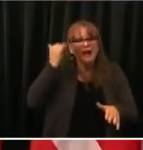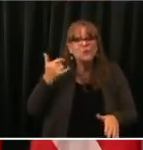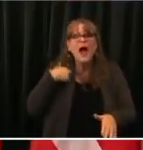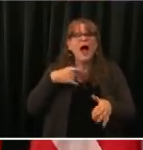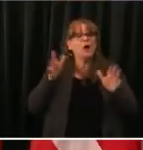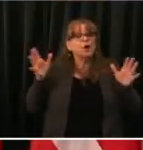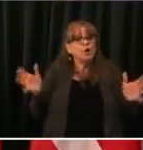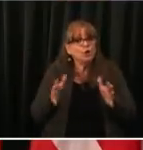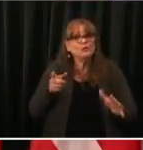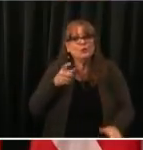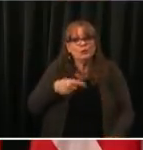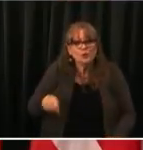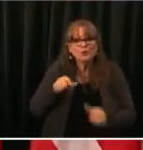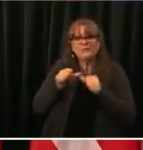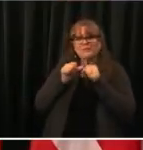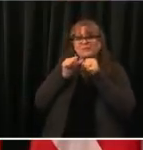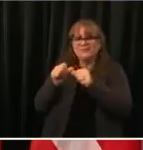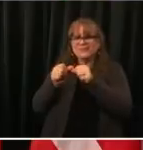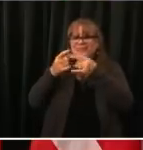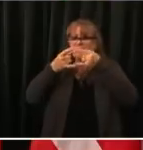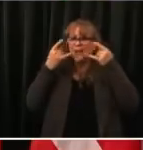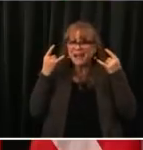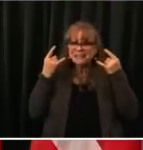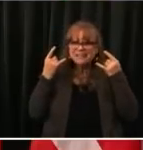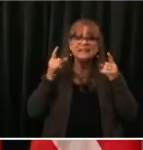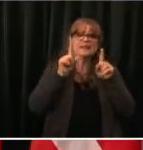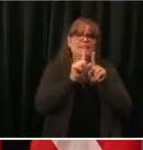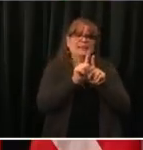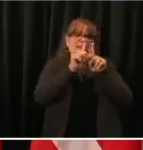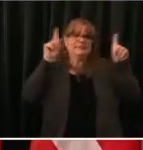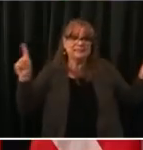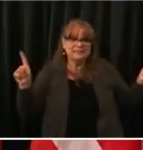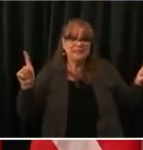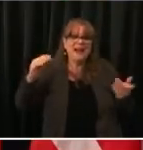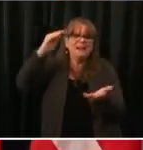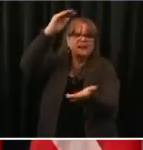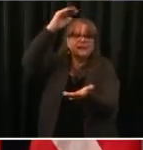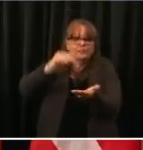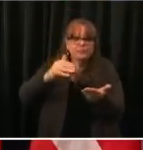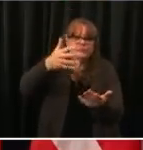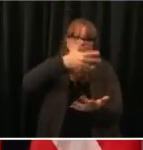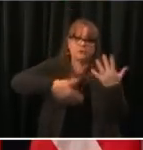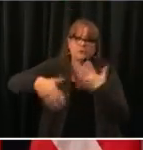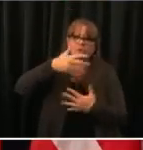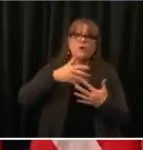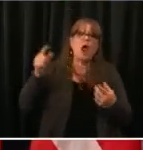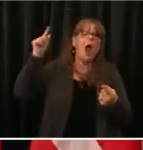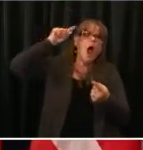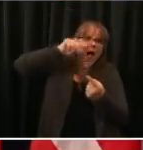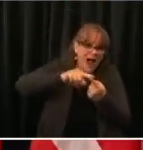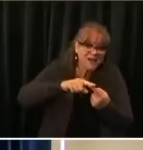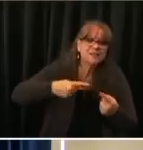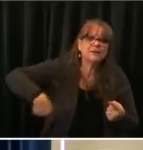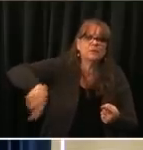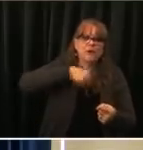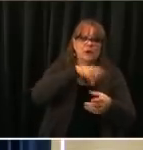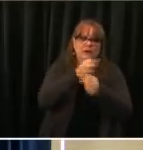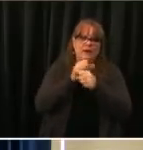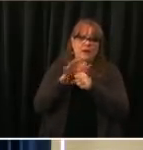keep your social distancing, and limit interactions until we have gotten through enough vaccine to move on to the next phase of this. I